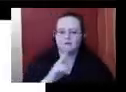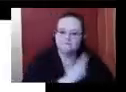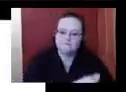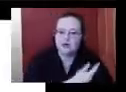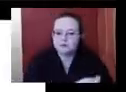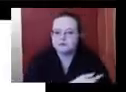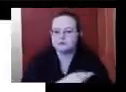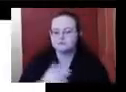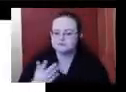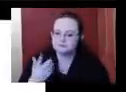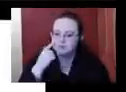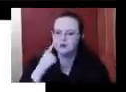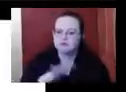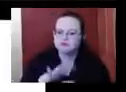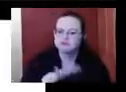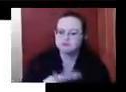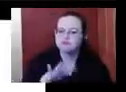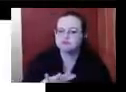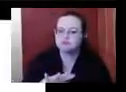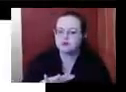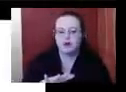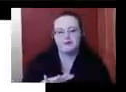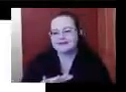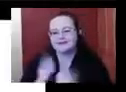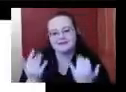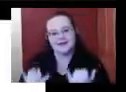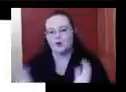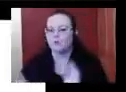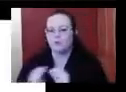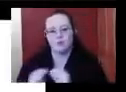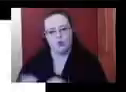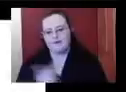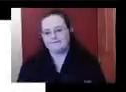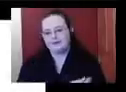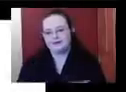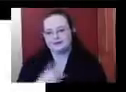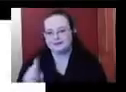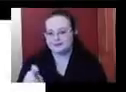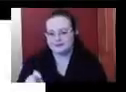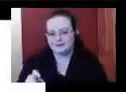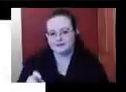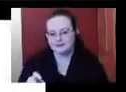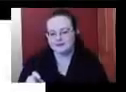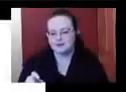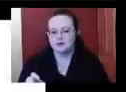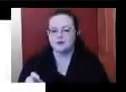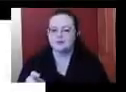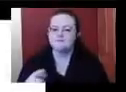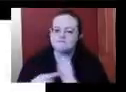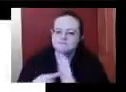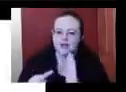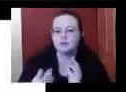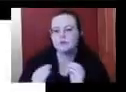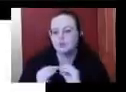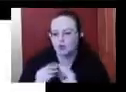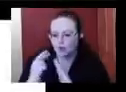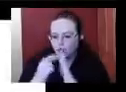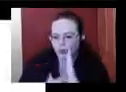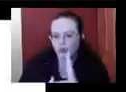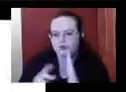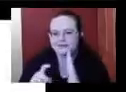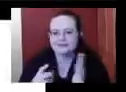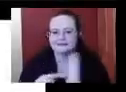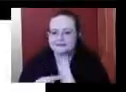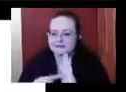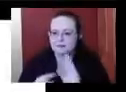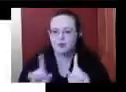protect the whole of our community. And we will also need to continue certain public health measures, such as physical distancing and masking